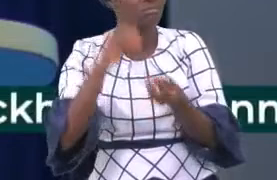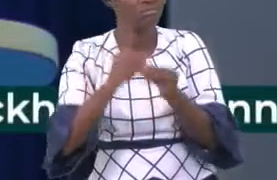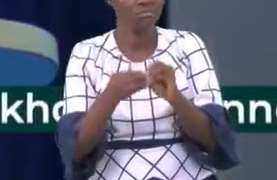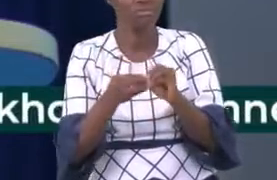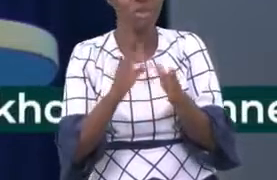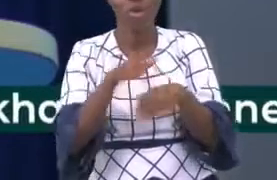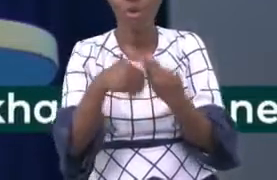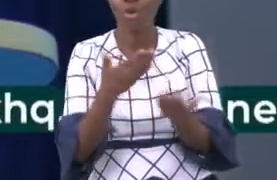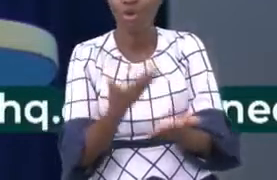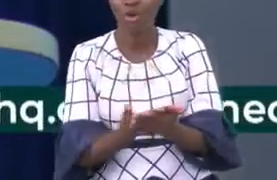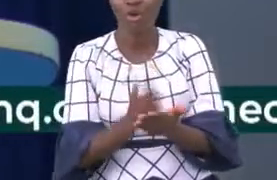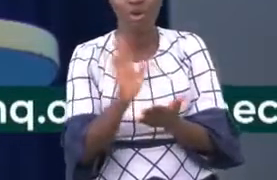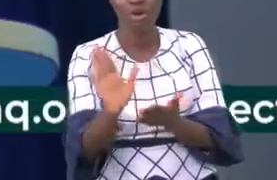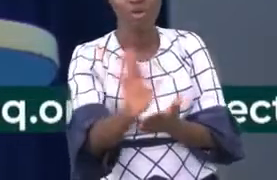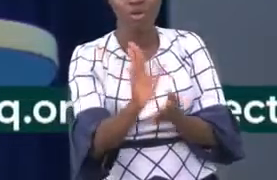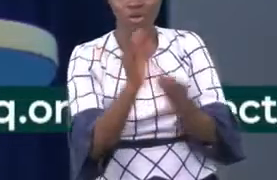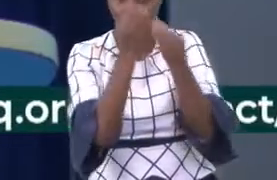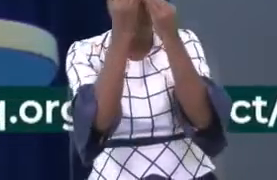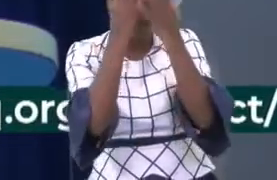But if you're watching online